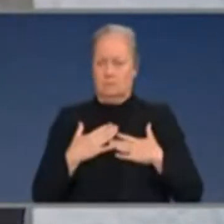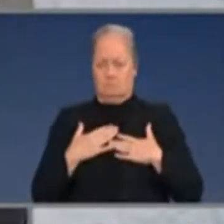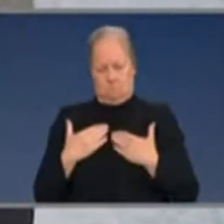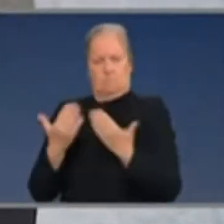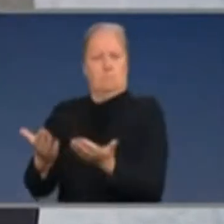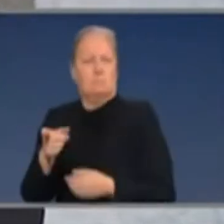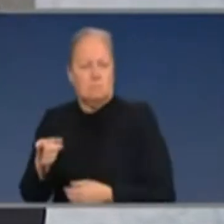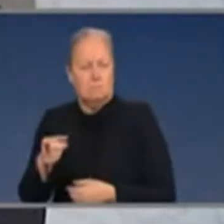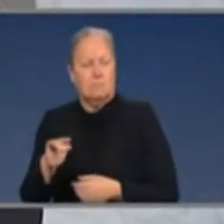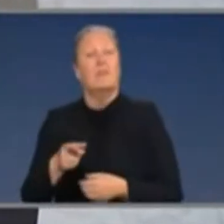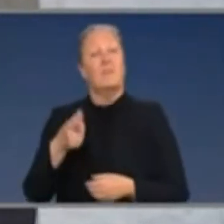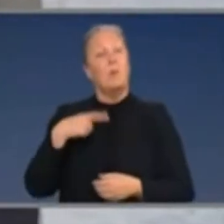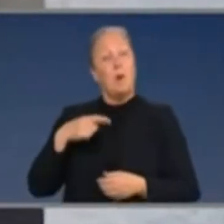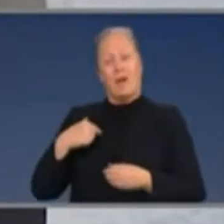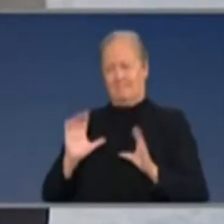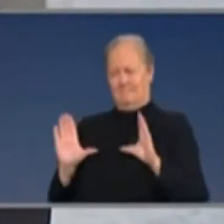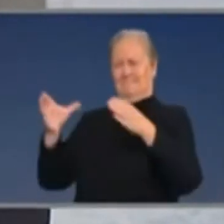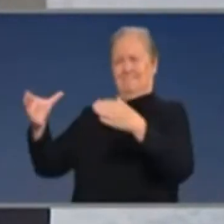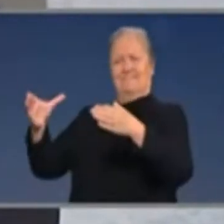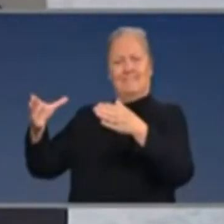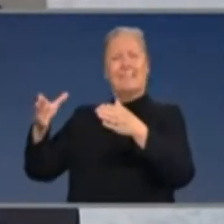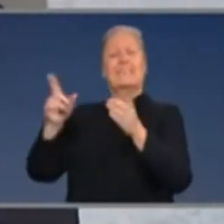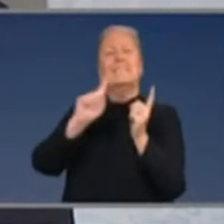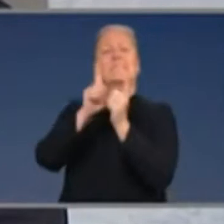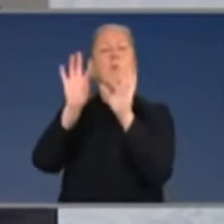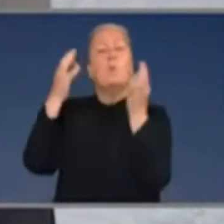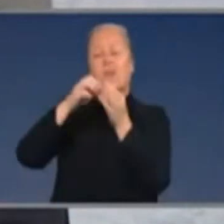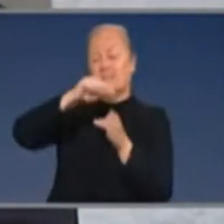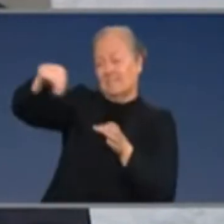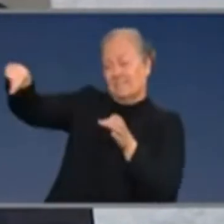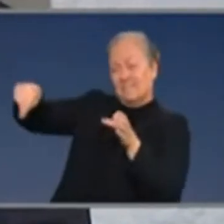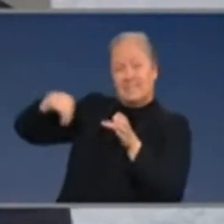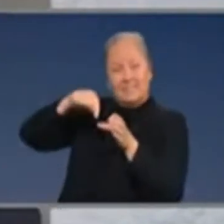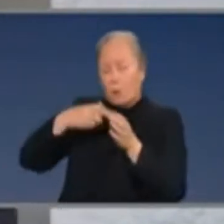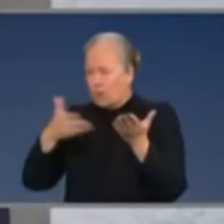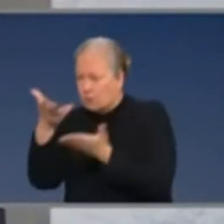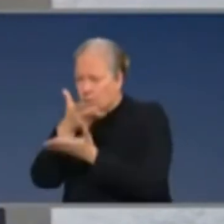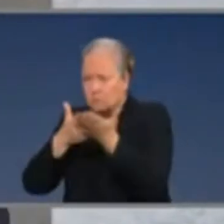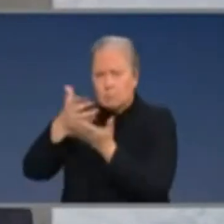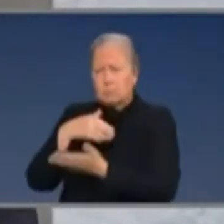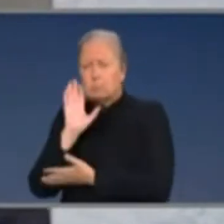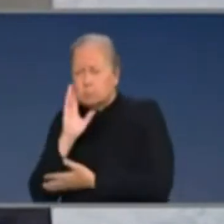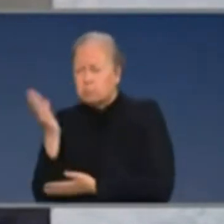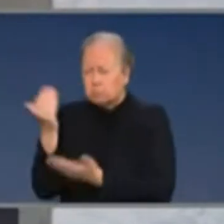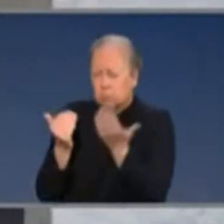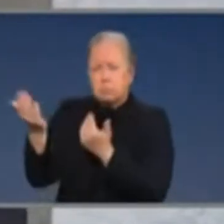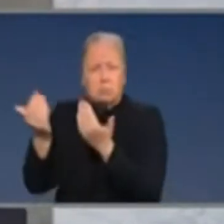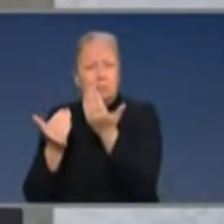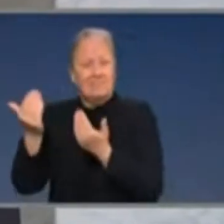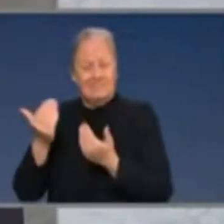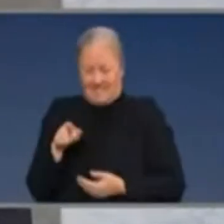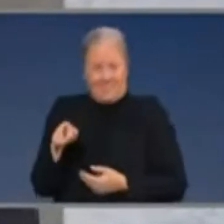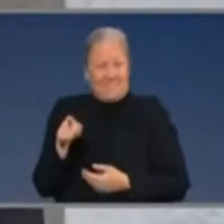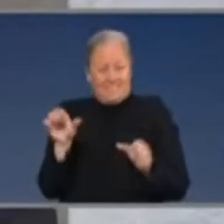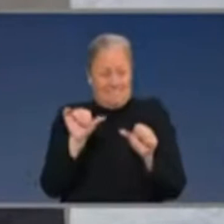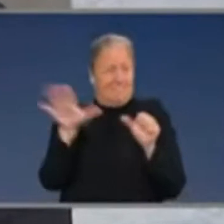we're talking to the Coalition of Peaks, because they're the Indigenous organisations that deliver services in communities. You don't get any more